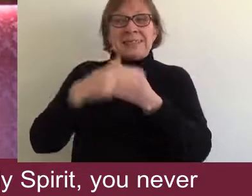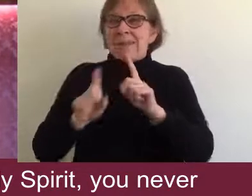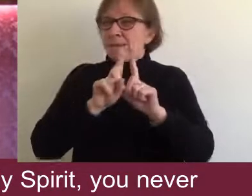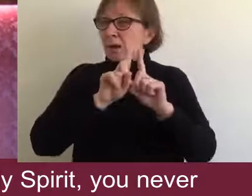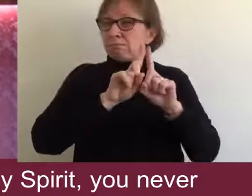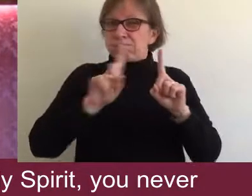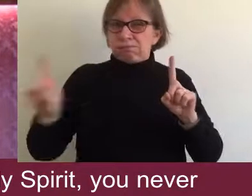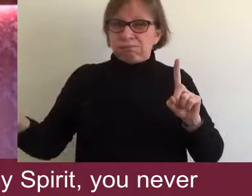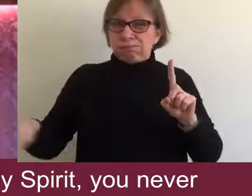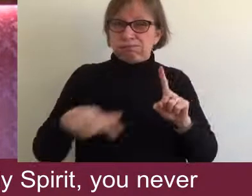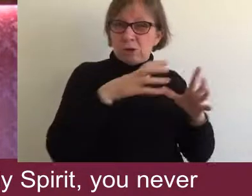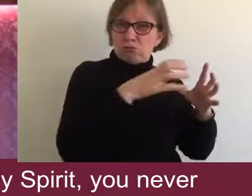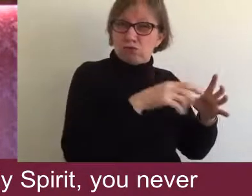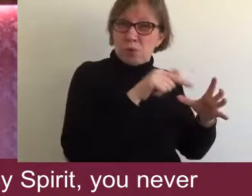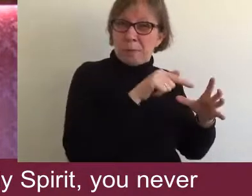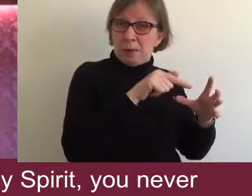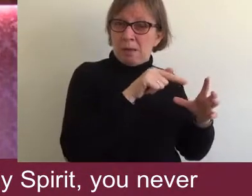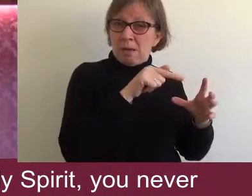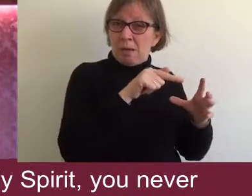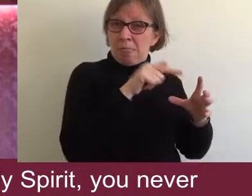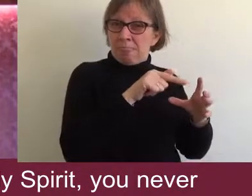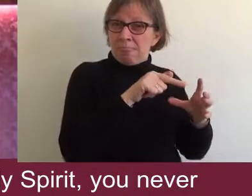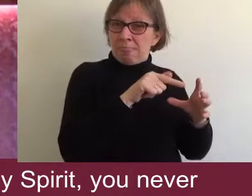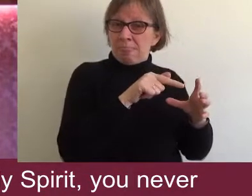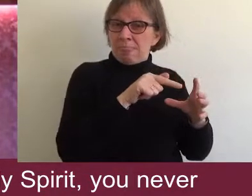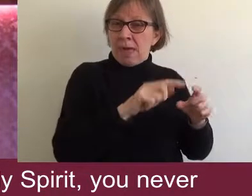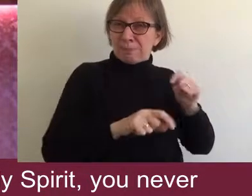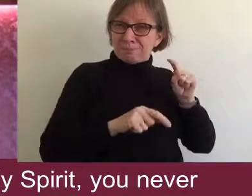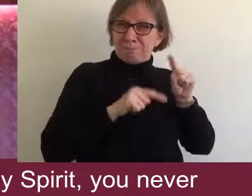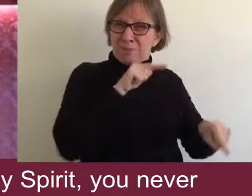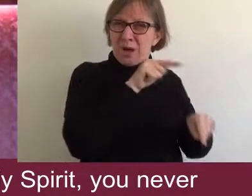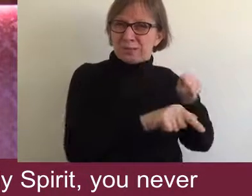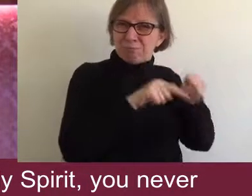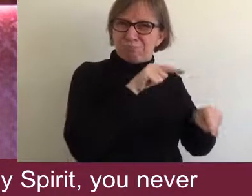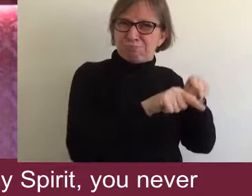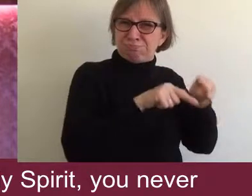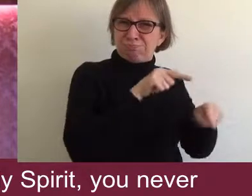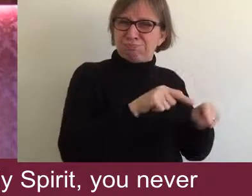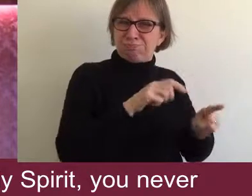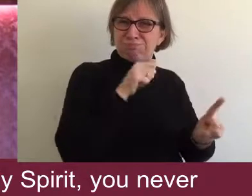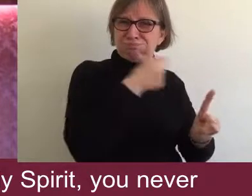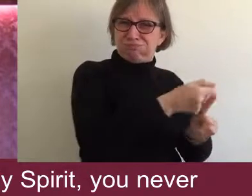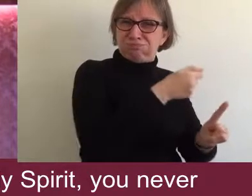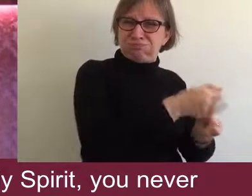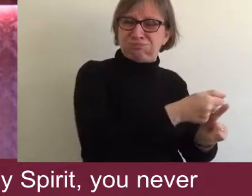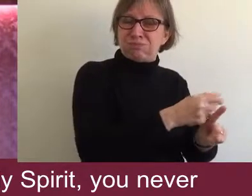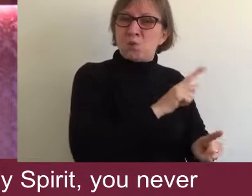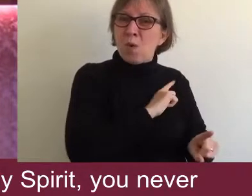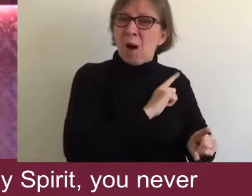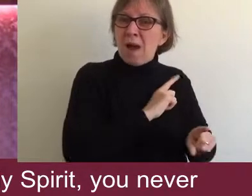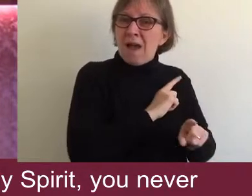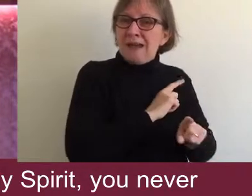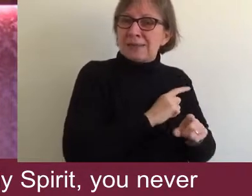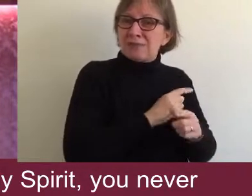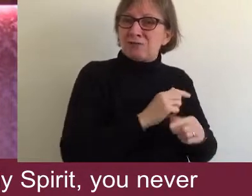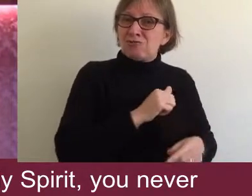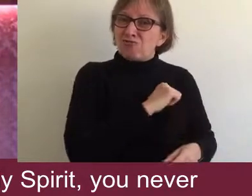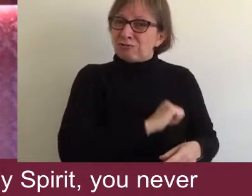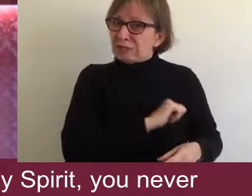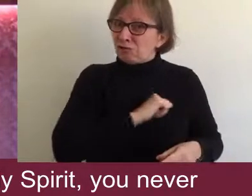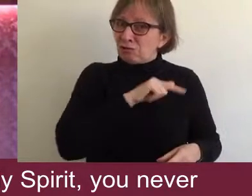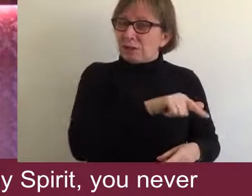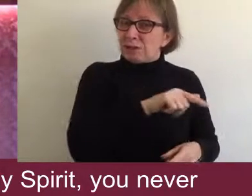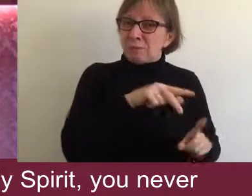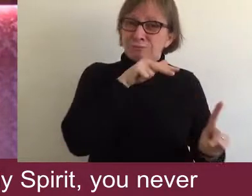persecuted for their fidelity to the gospel. Give them strength and courage,